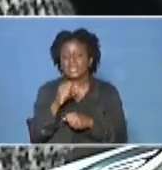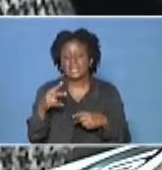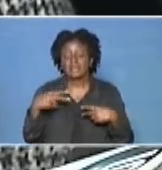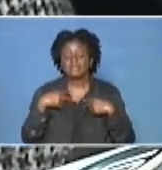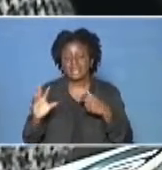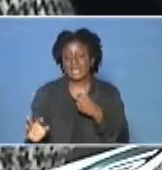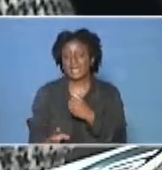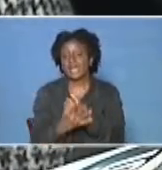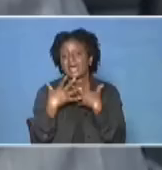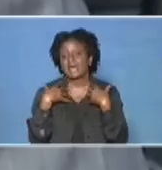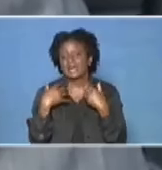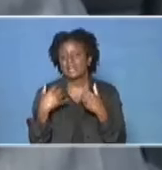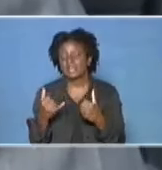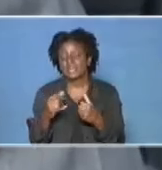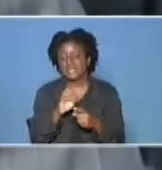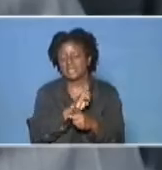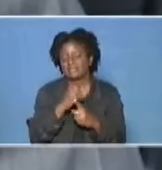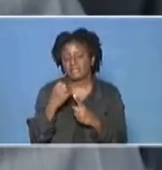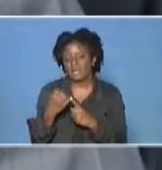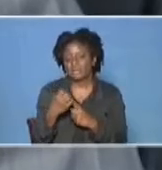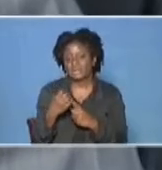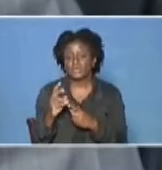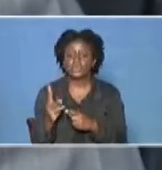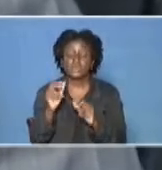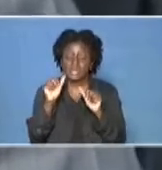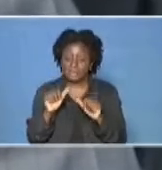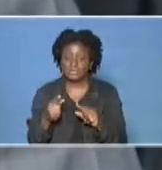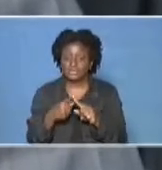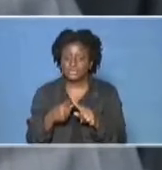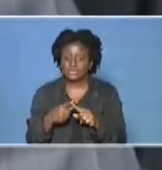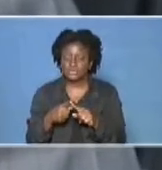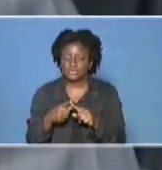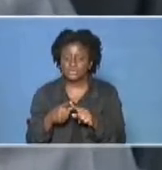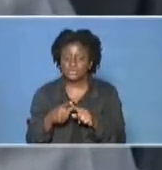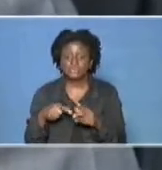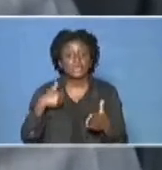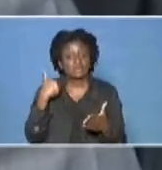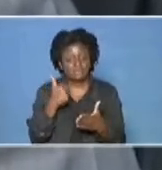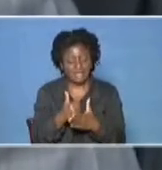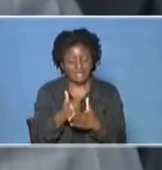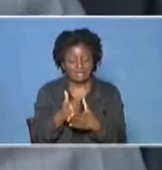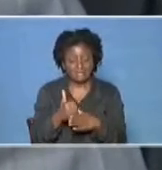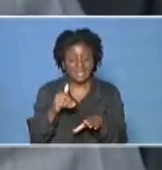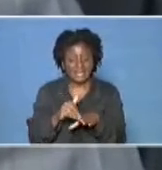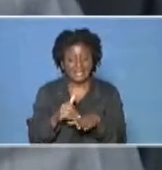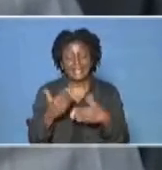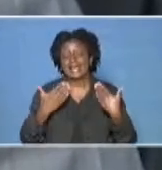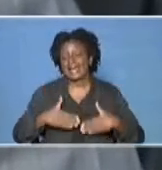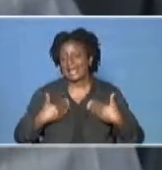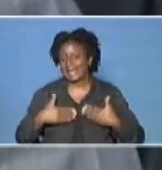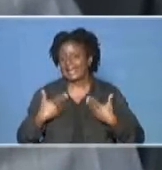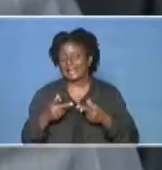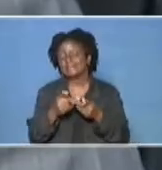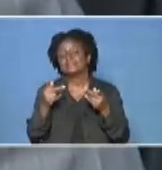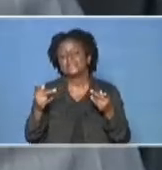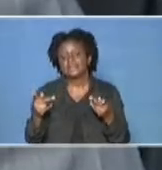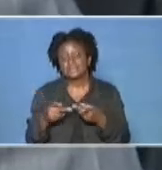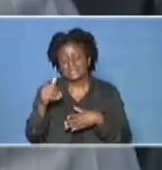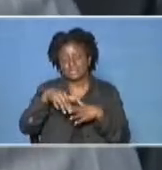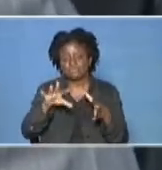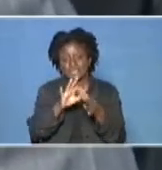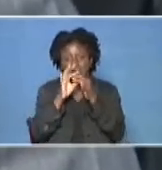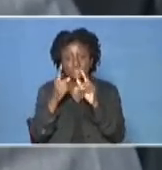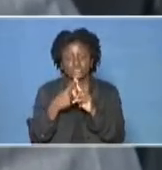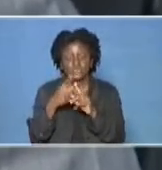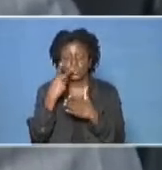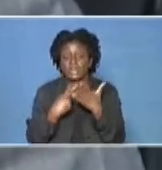can develop and thrive. We were able to arrive at a happy medium in relation to what